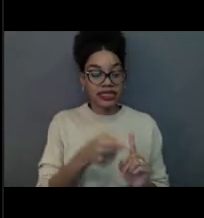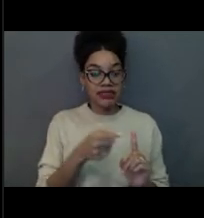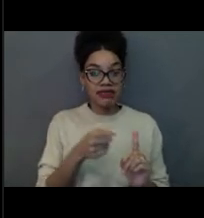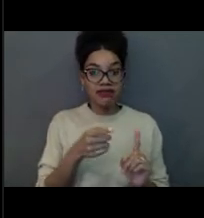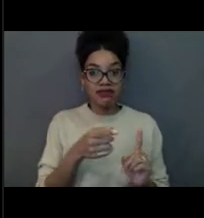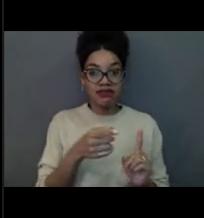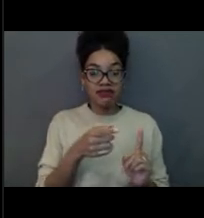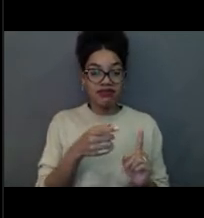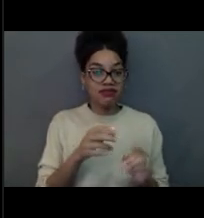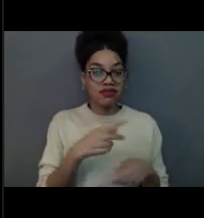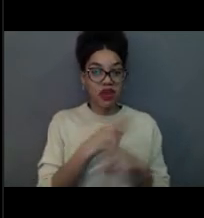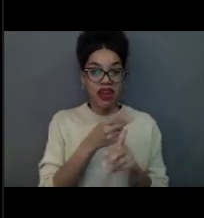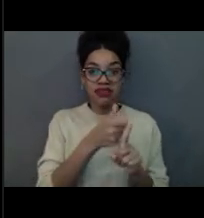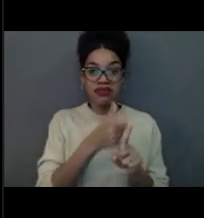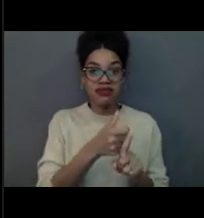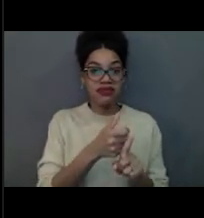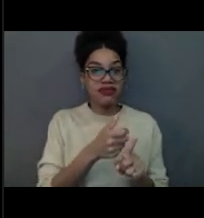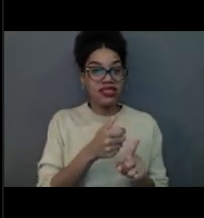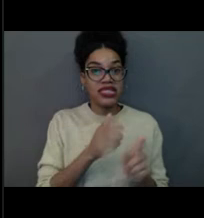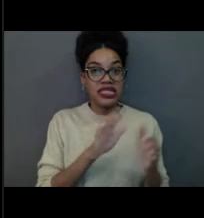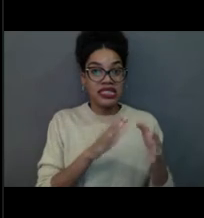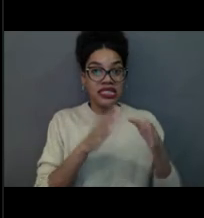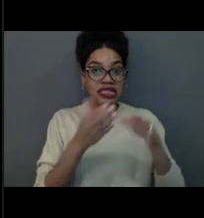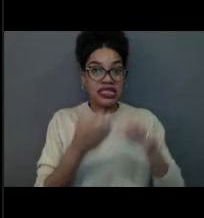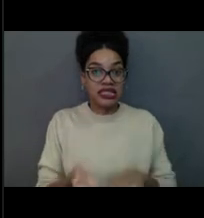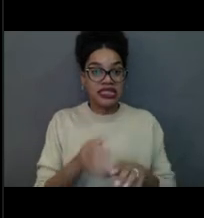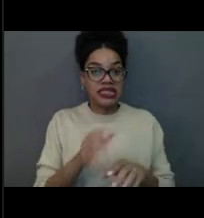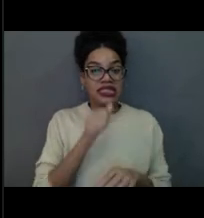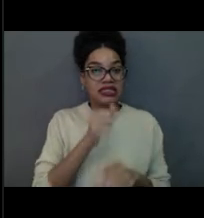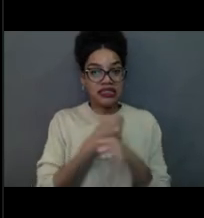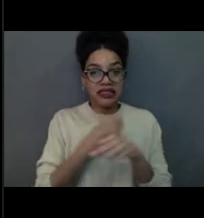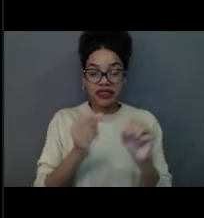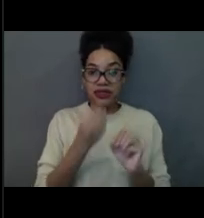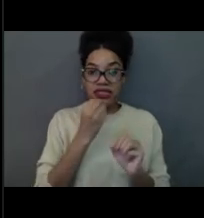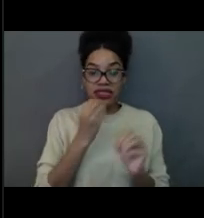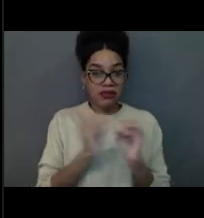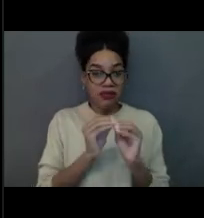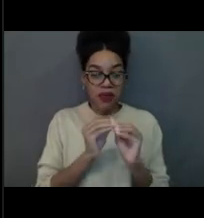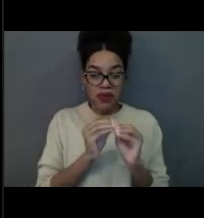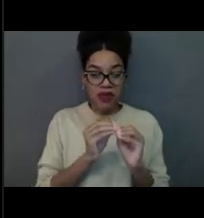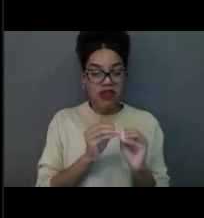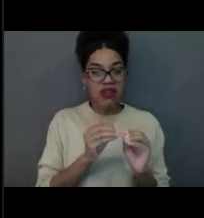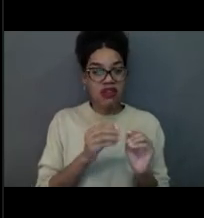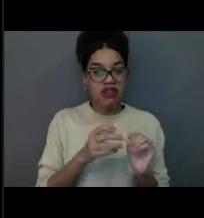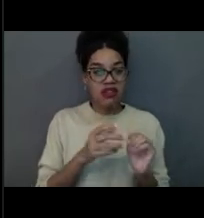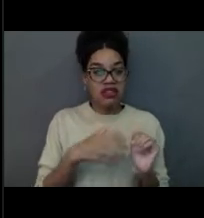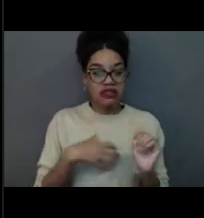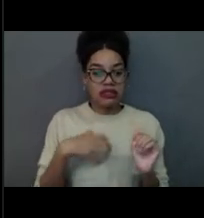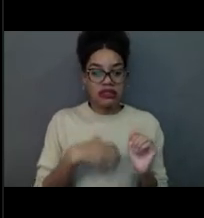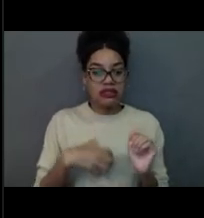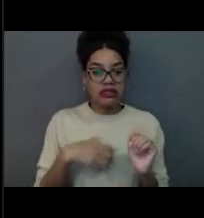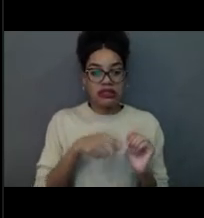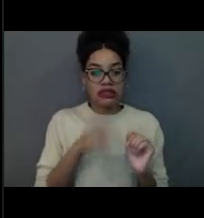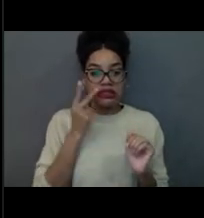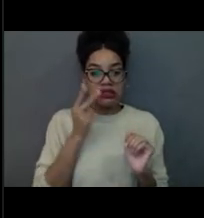level that it's really, you know, considered yucky, the FDA under part of their